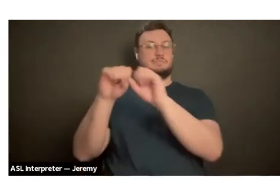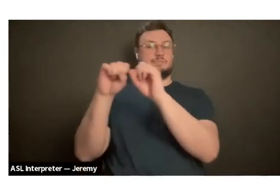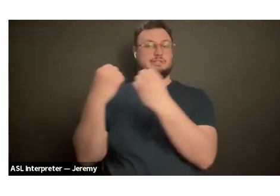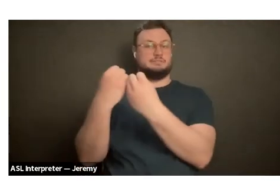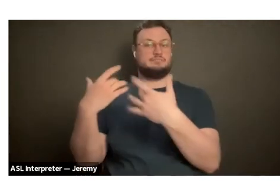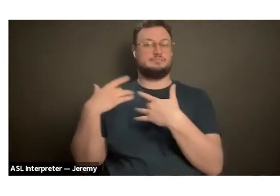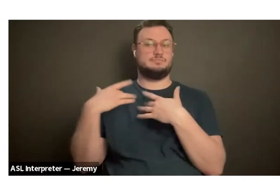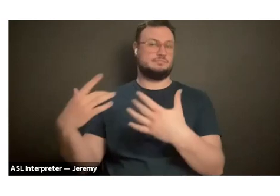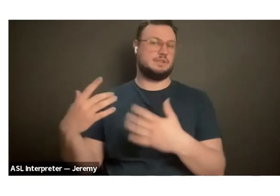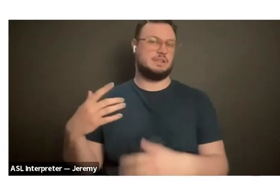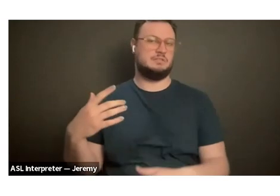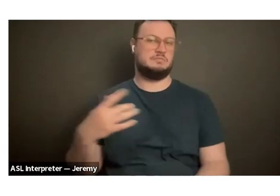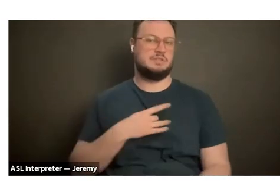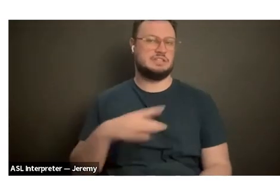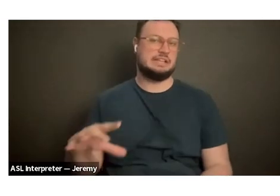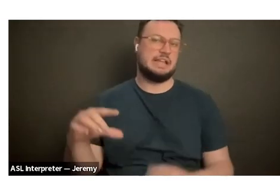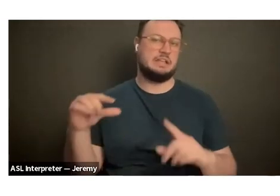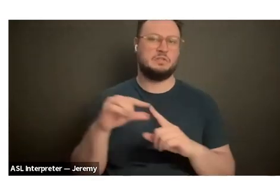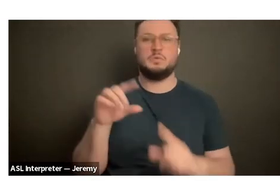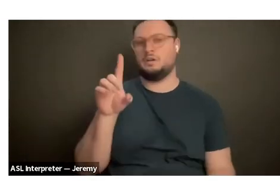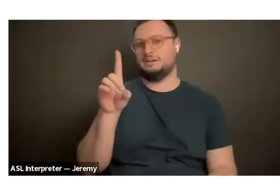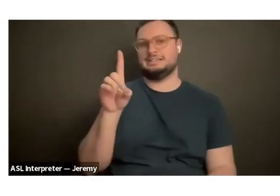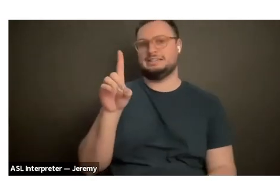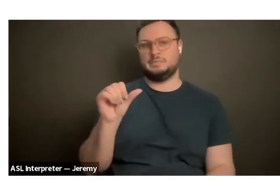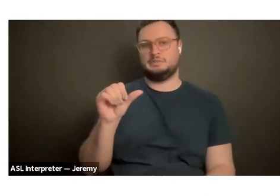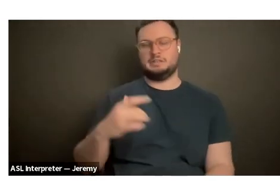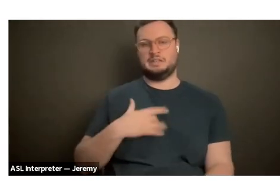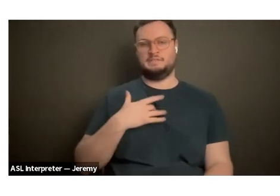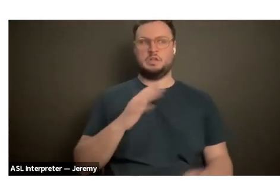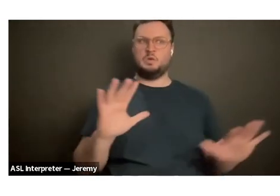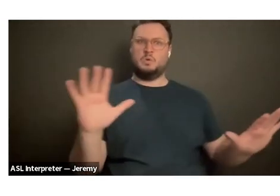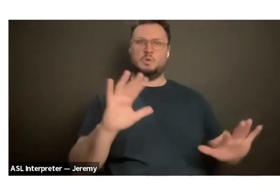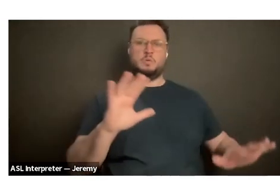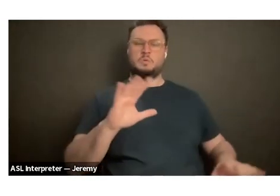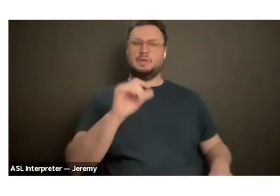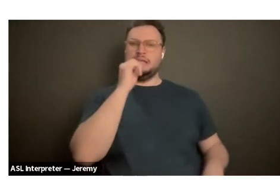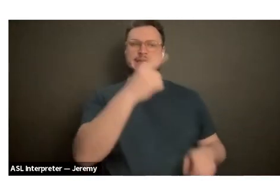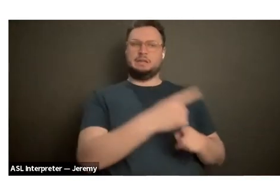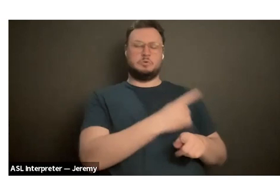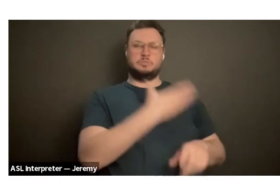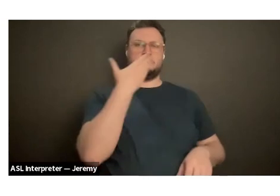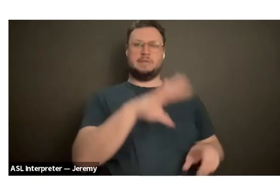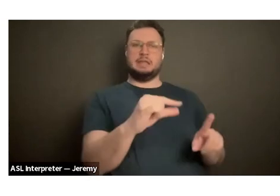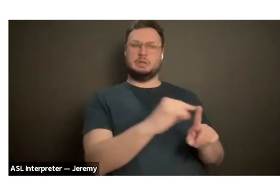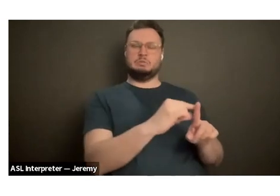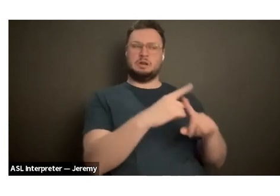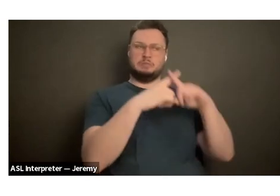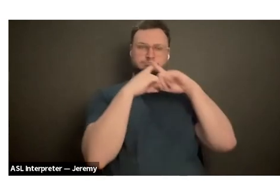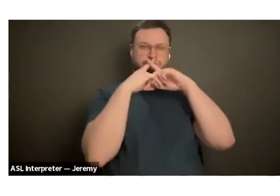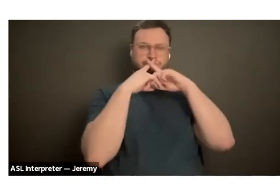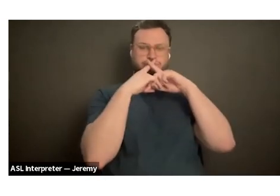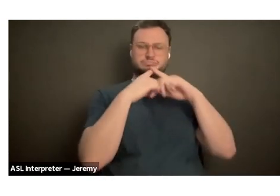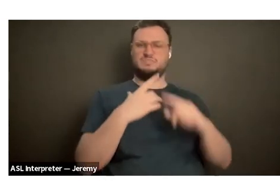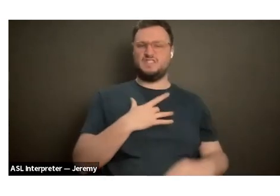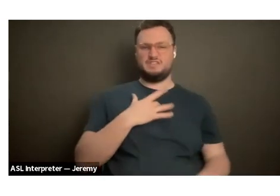like to say the word disability. They think it's a bad word, and it's really not. So I think it's very, very important